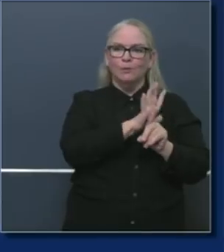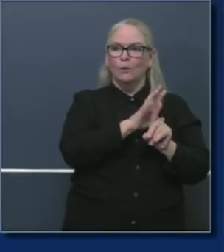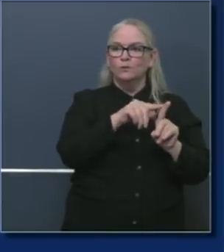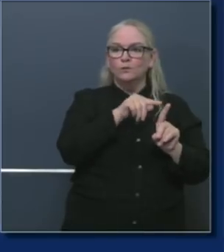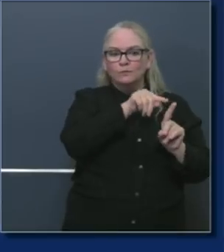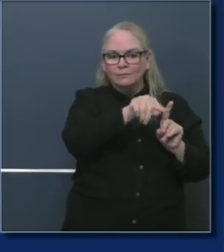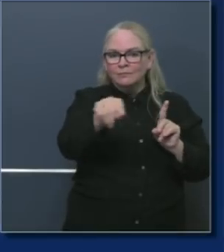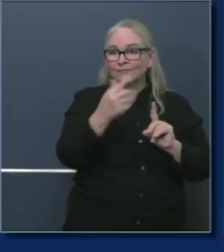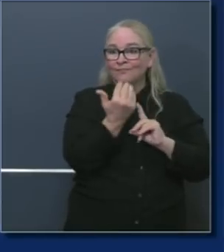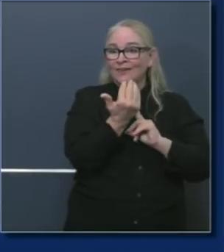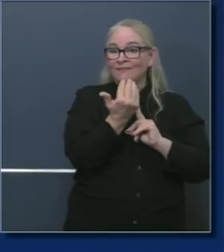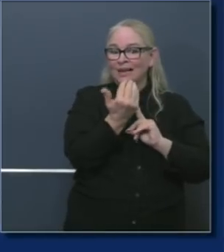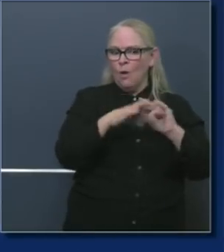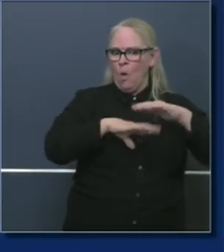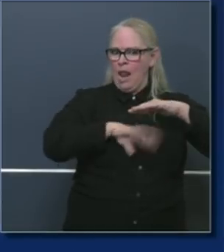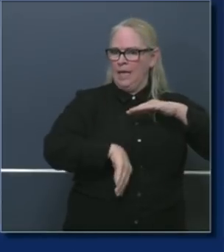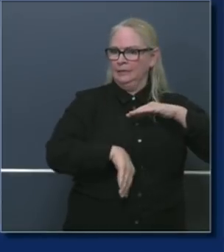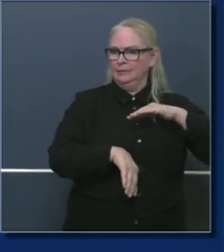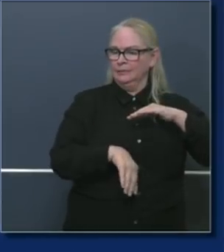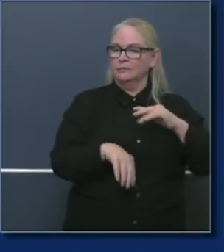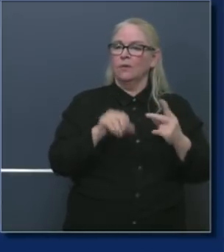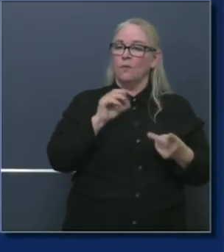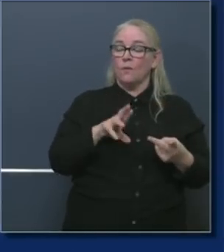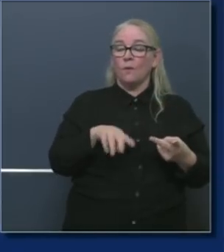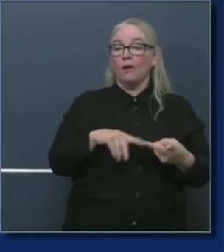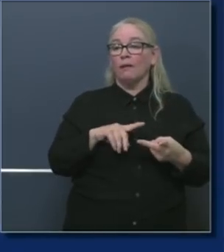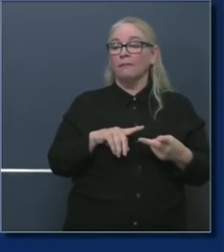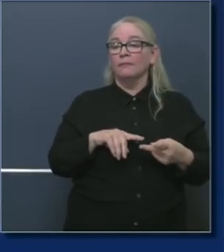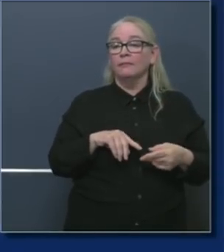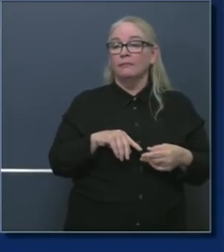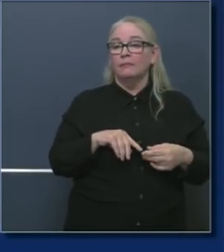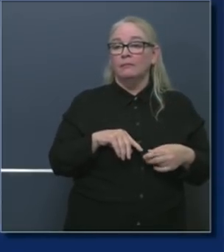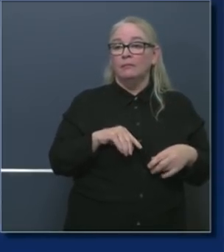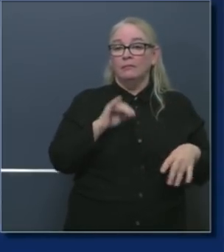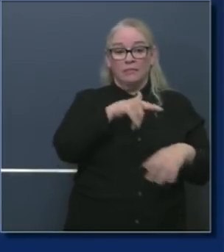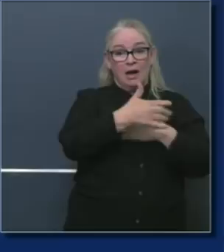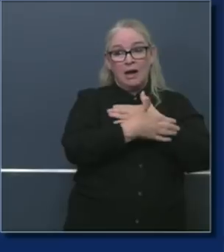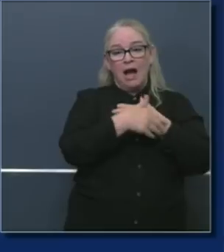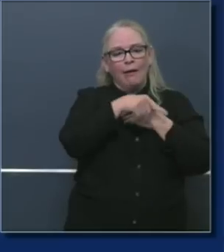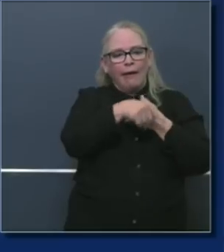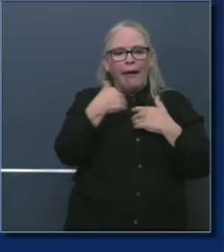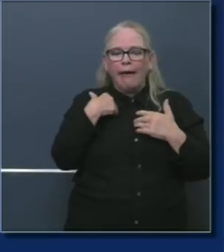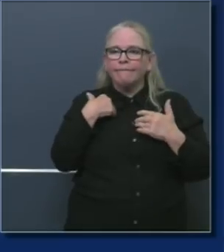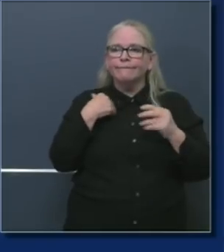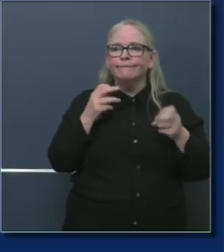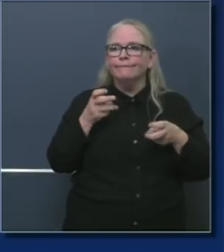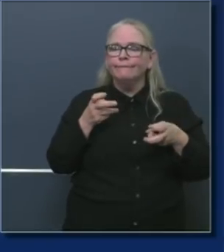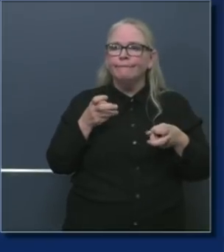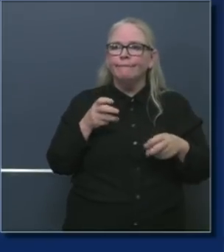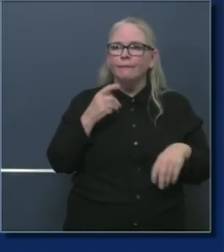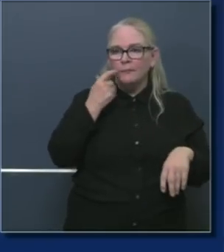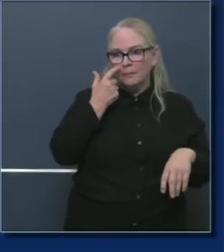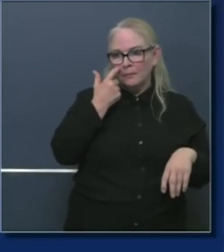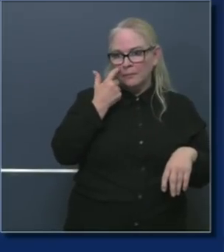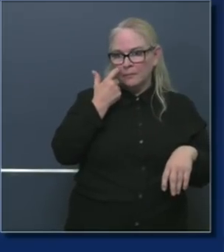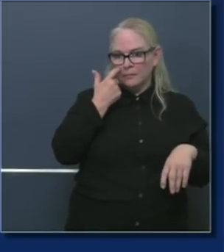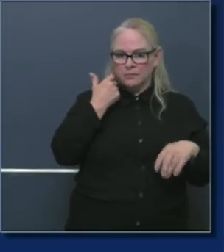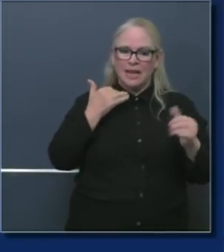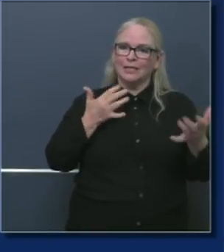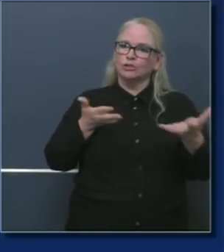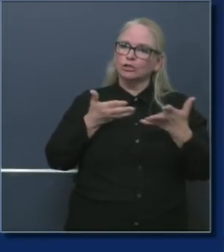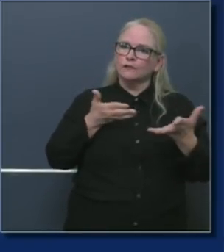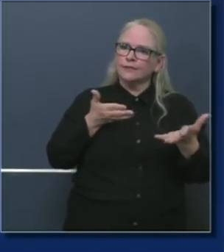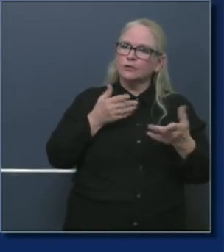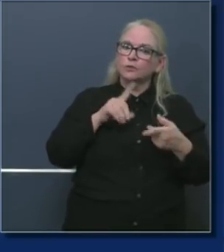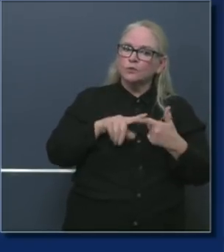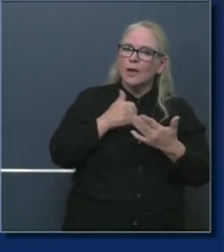housing a good number of those residents in our counties that are experiencing homelessness and may